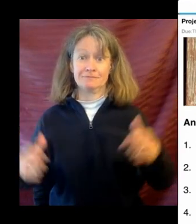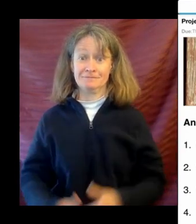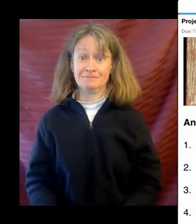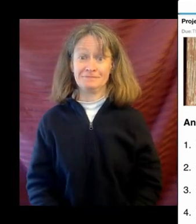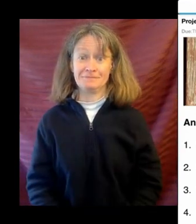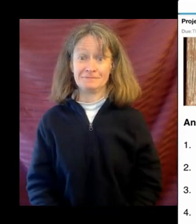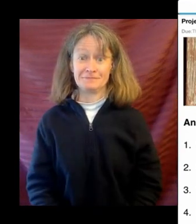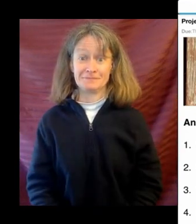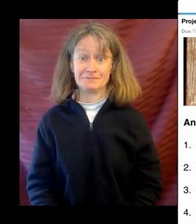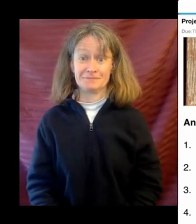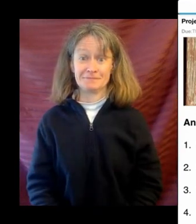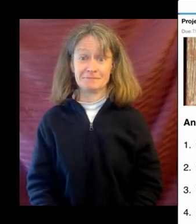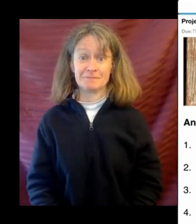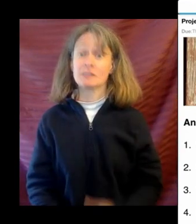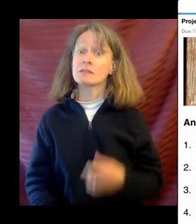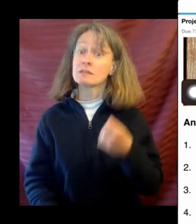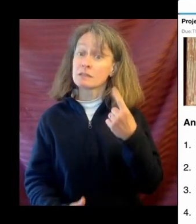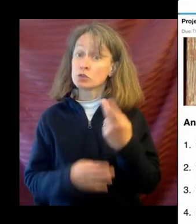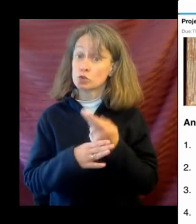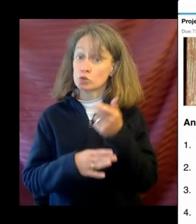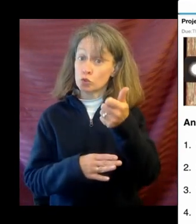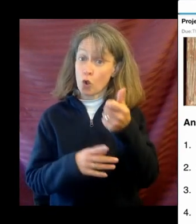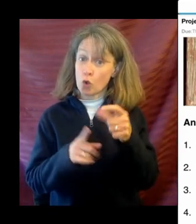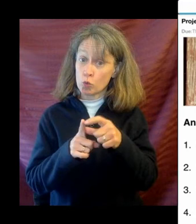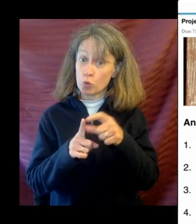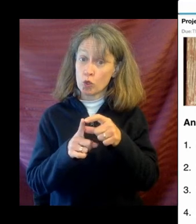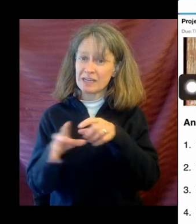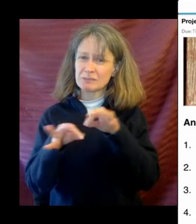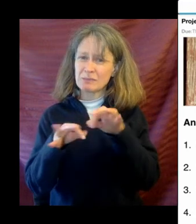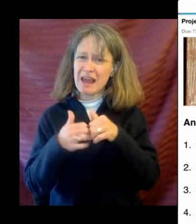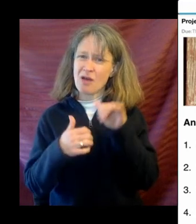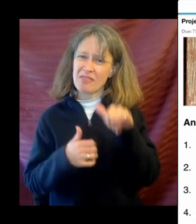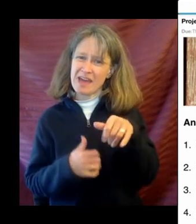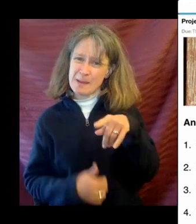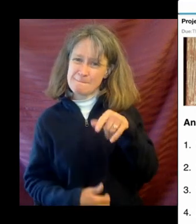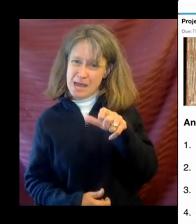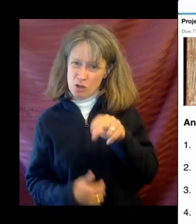So describe in your own words how this pattern is growing.